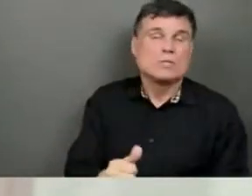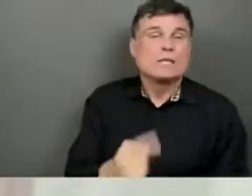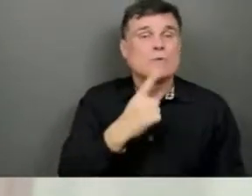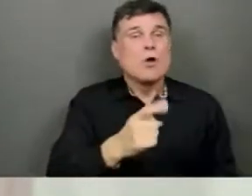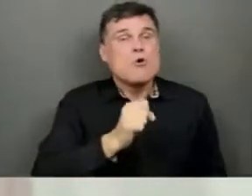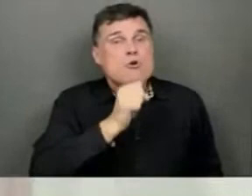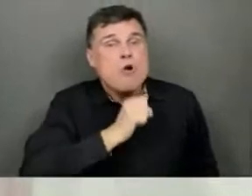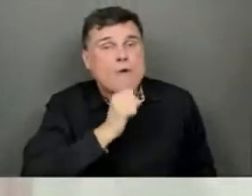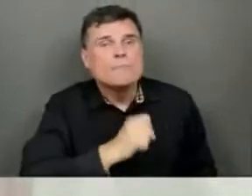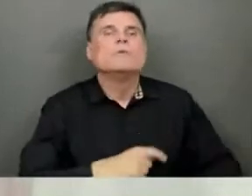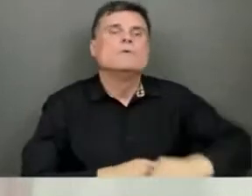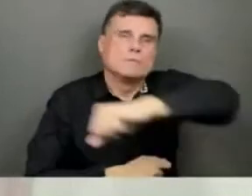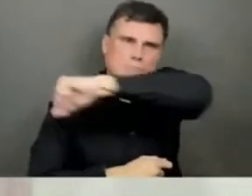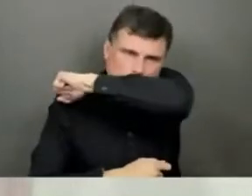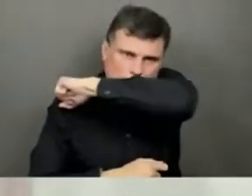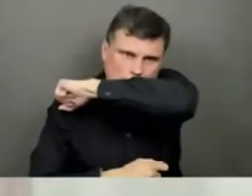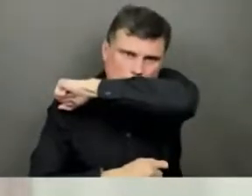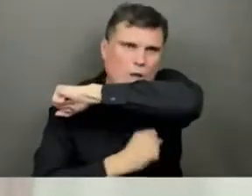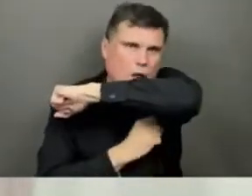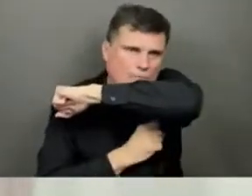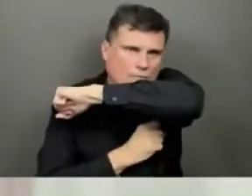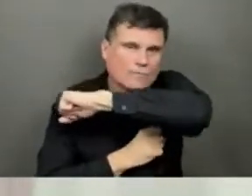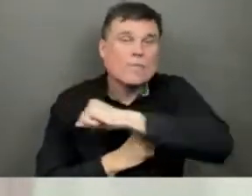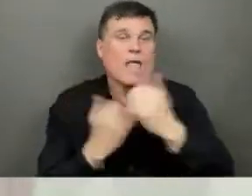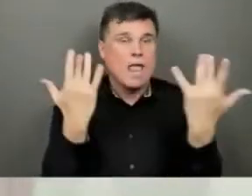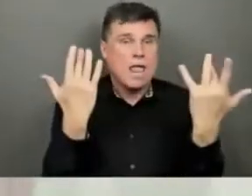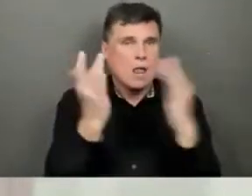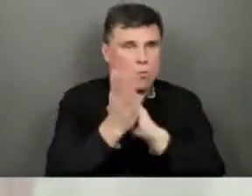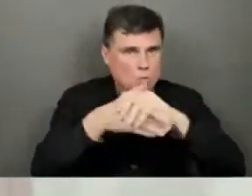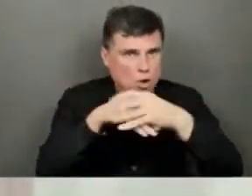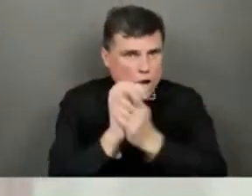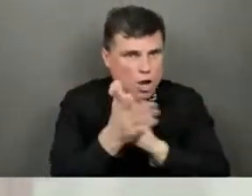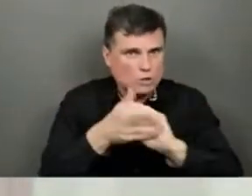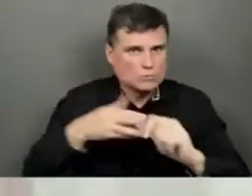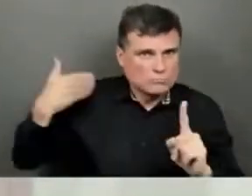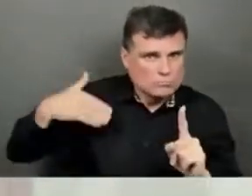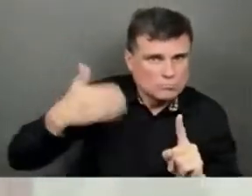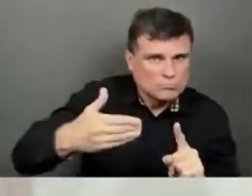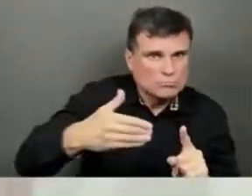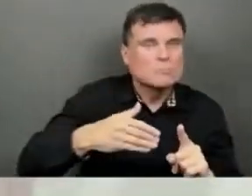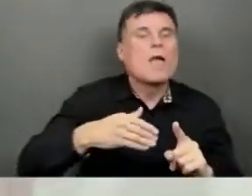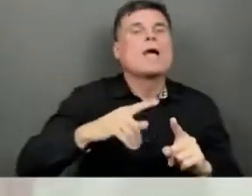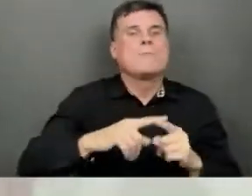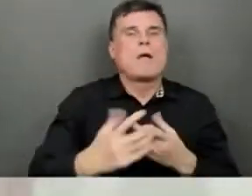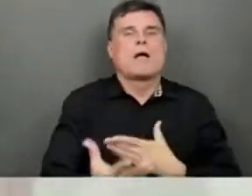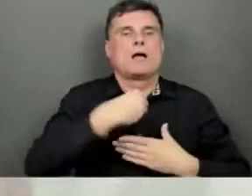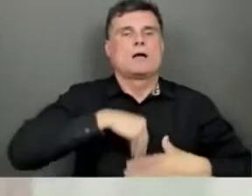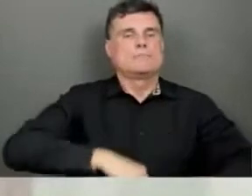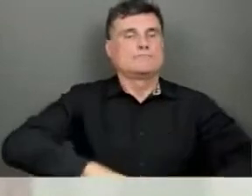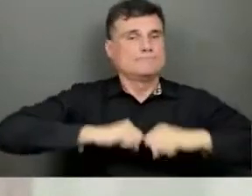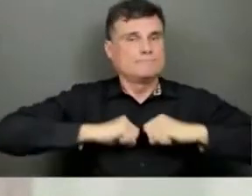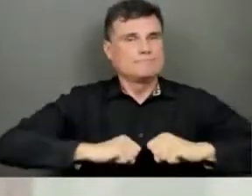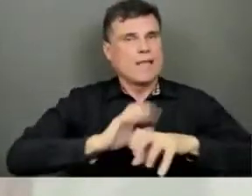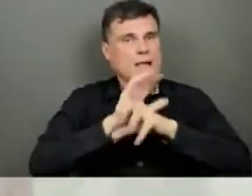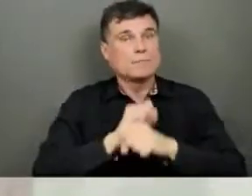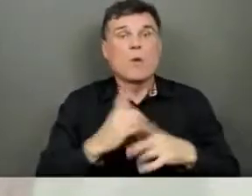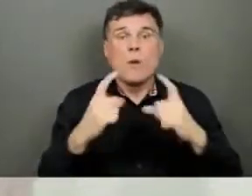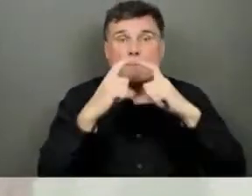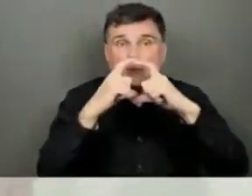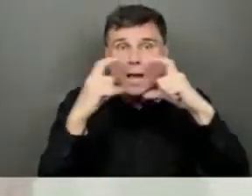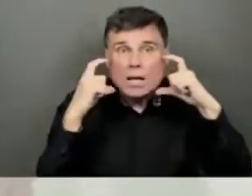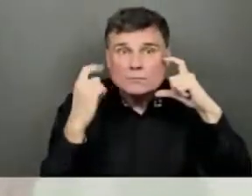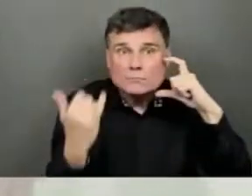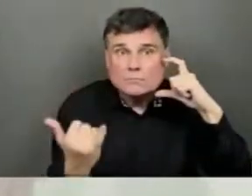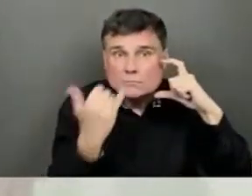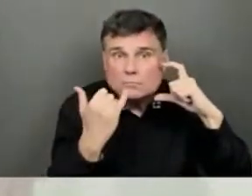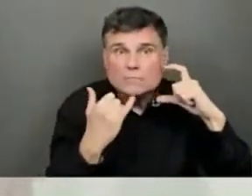hands regularly. These are things that we should be ingrained in us, and wearing a mask in those situations where you're in